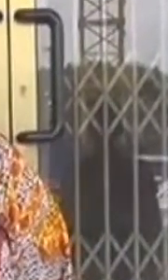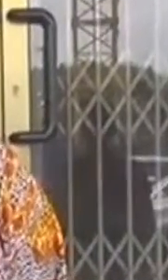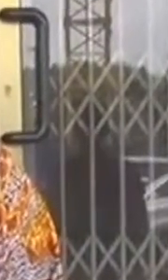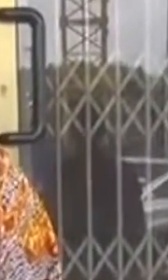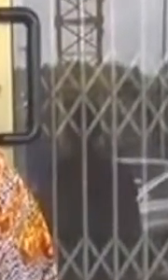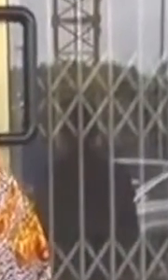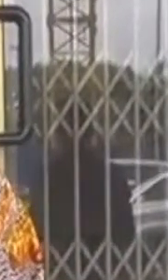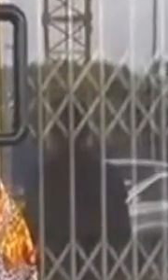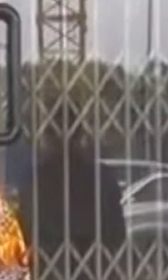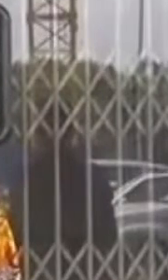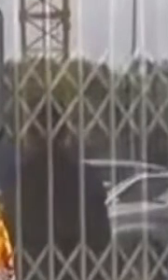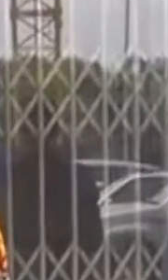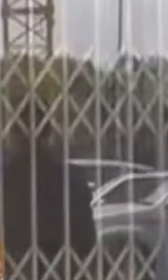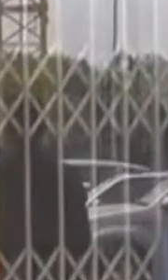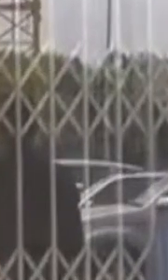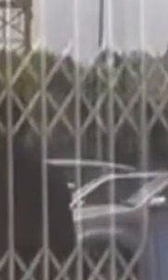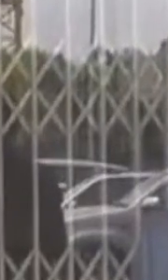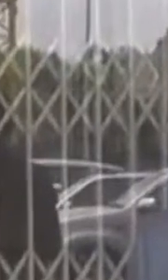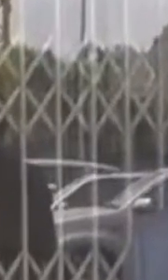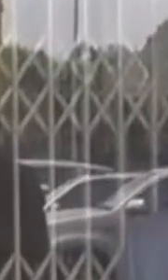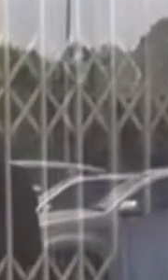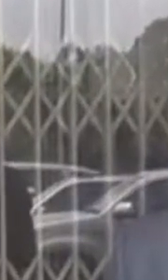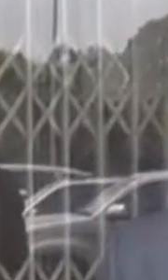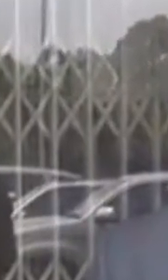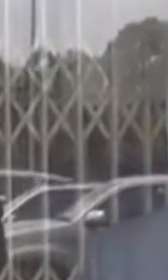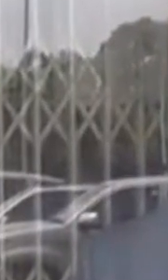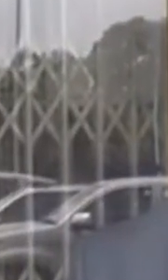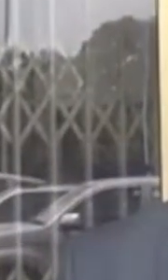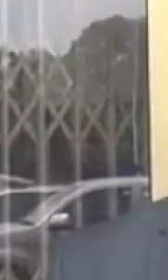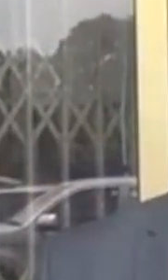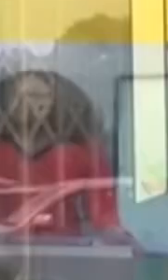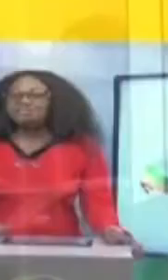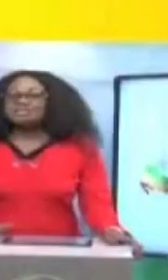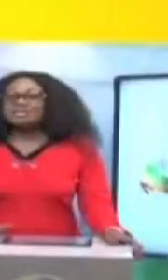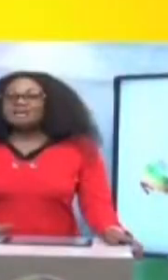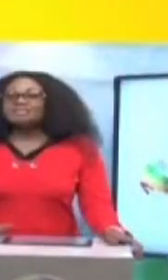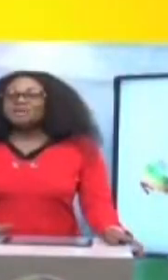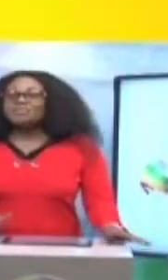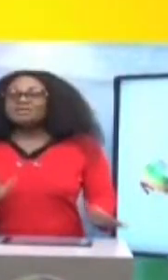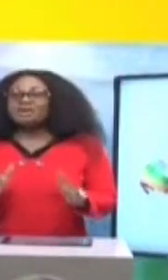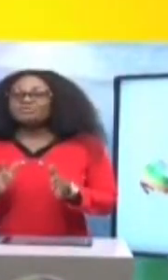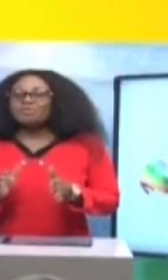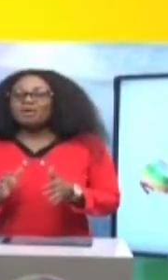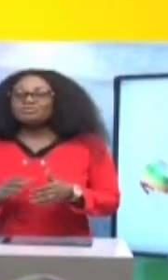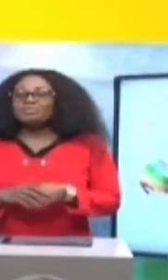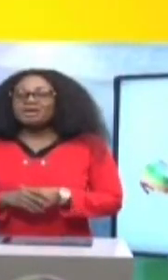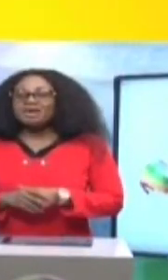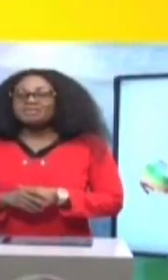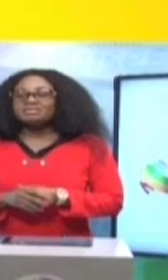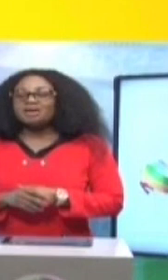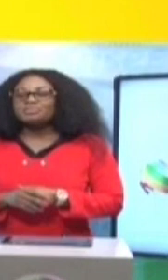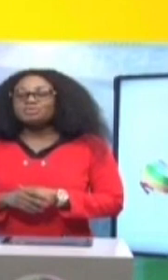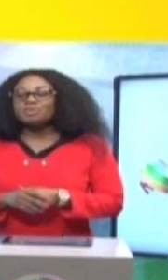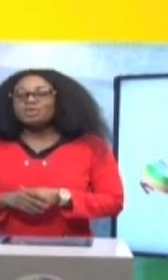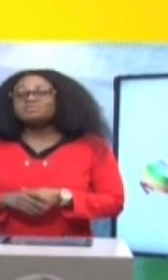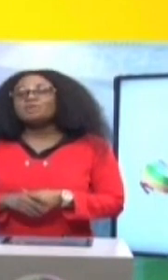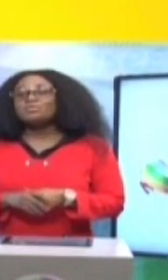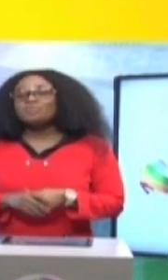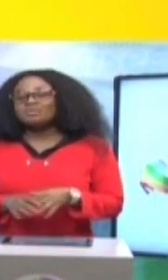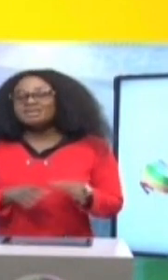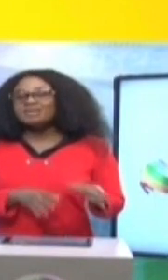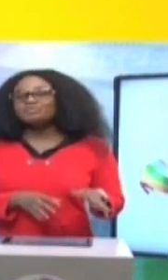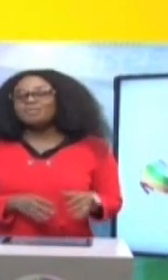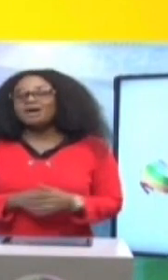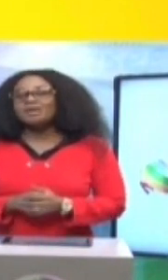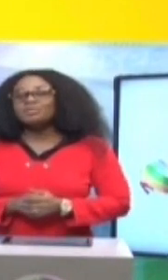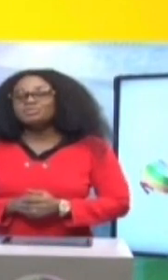of Professional Studies meeting at the Prince Owusu Esiedu Adom TV. Yentie wo ye hwewen so maye se protocols awodo